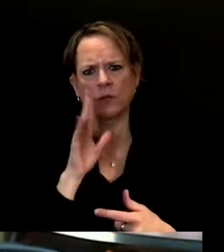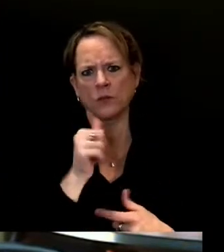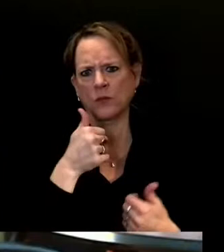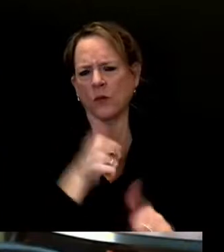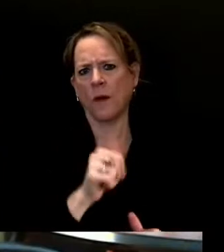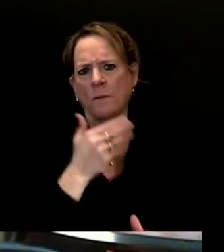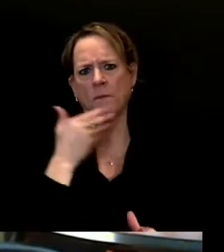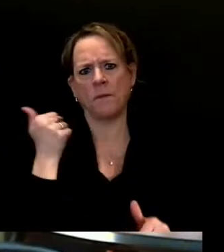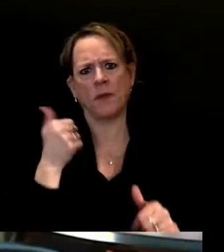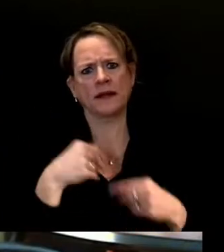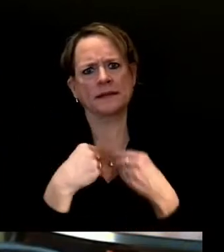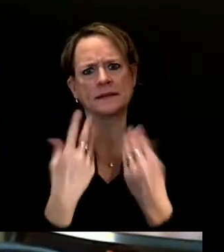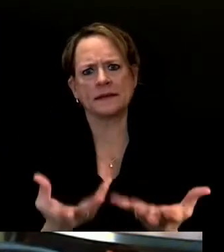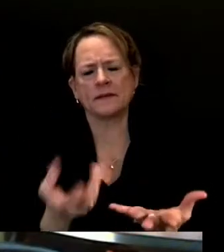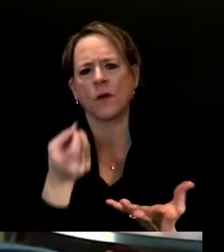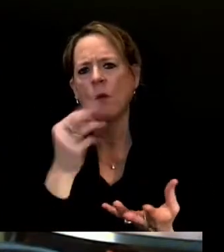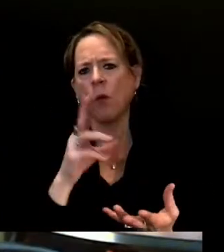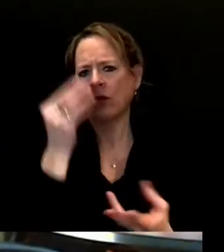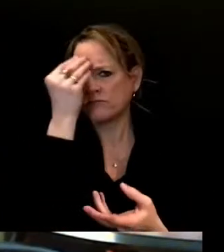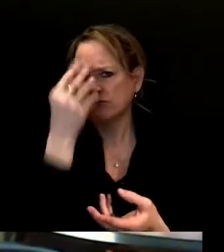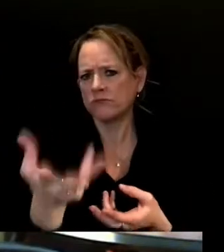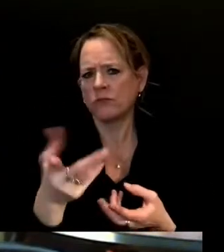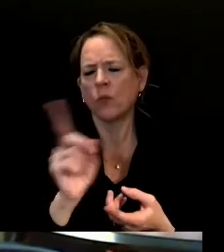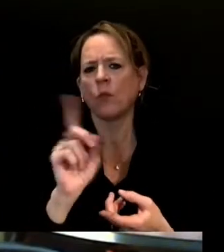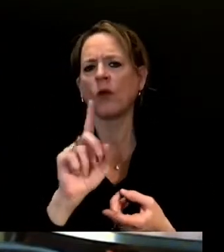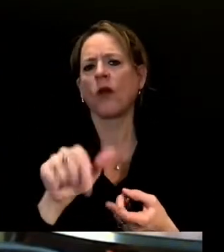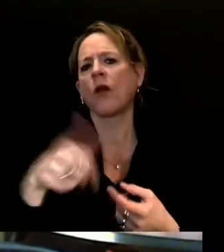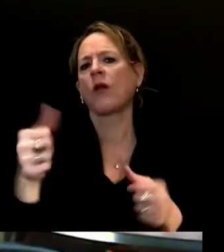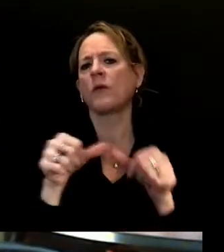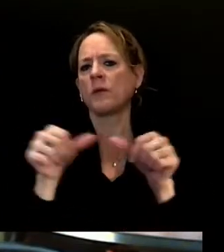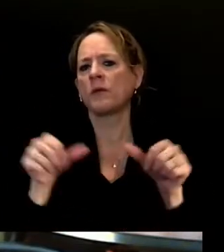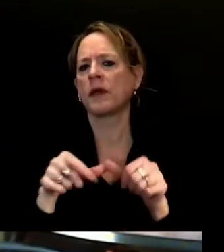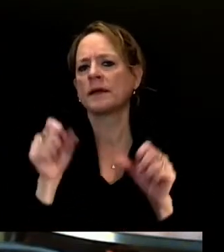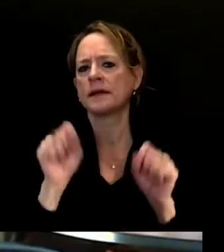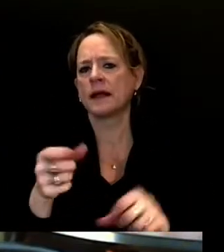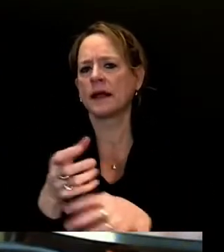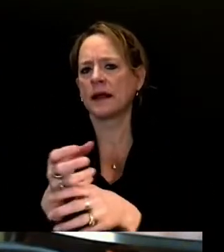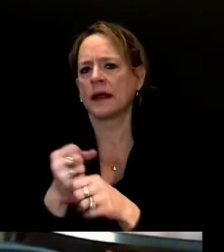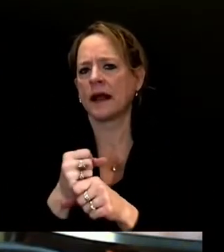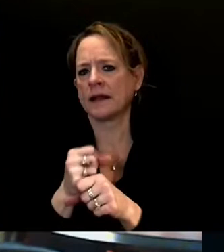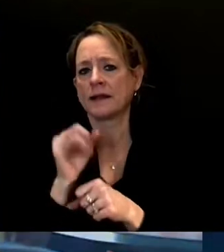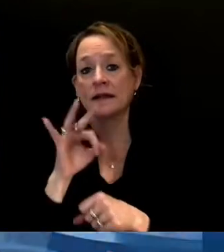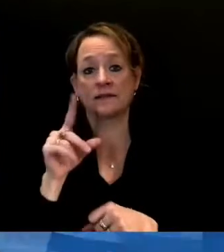source supplies that we may not happen to have in the state stockpile.